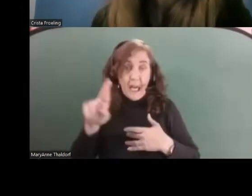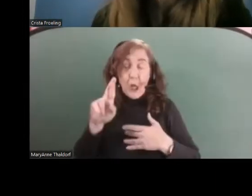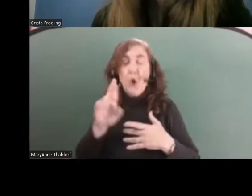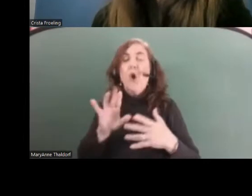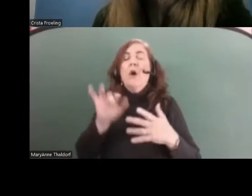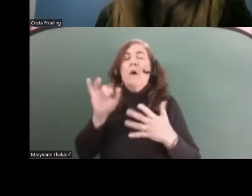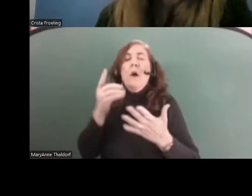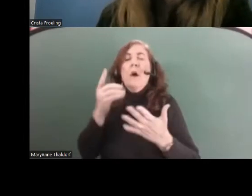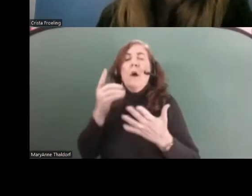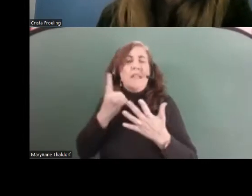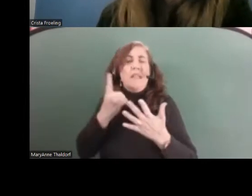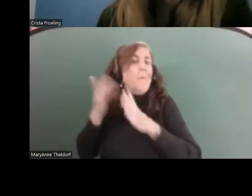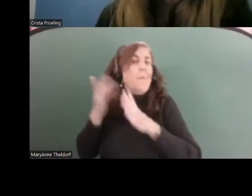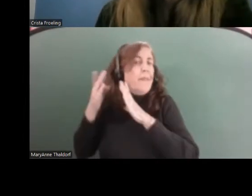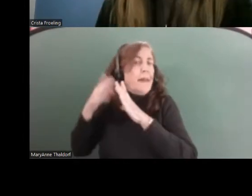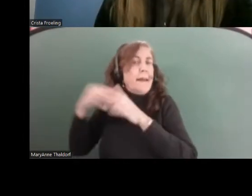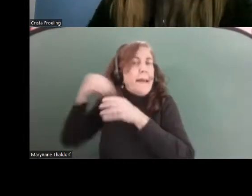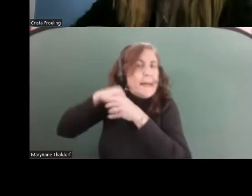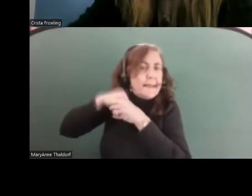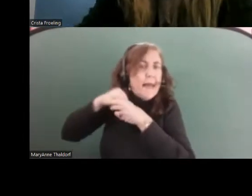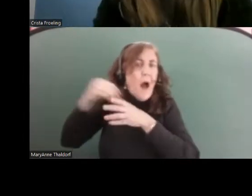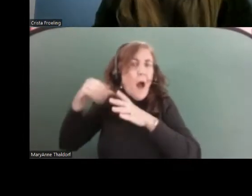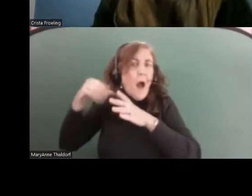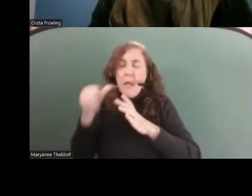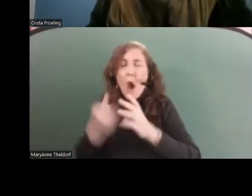something was going wrong. And